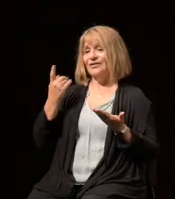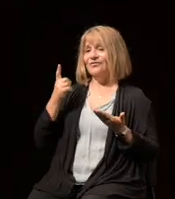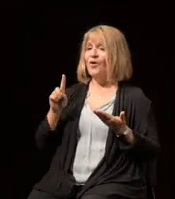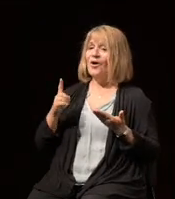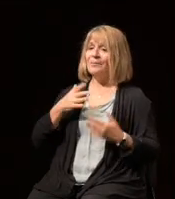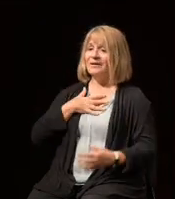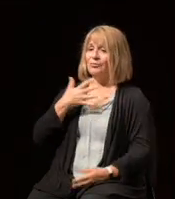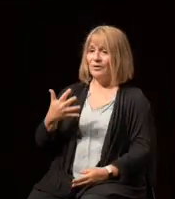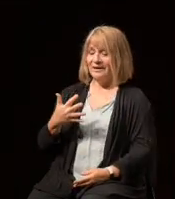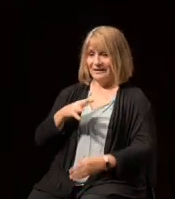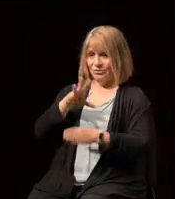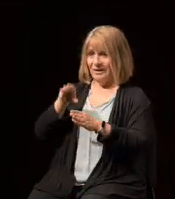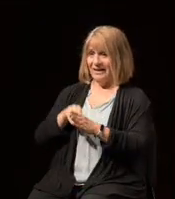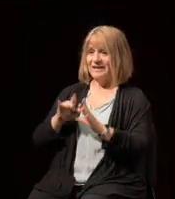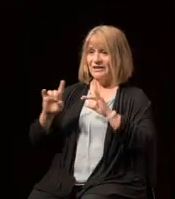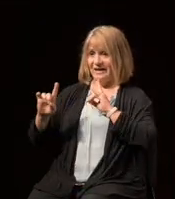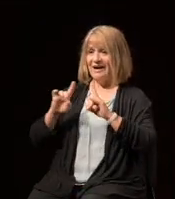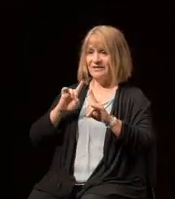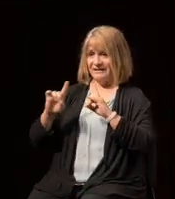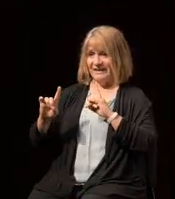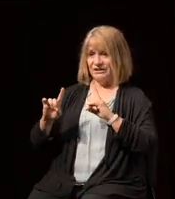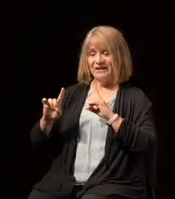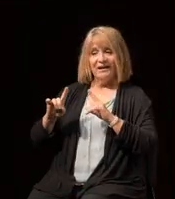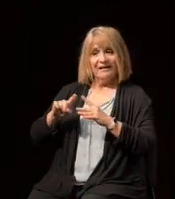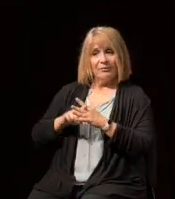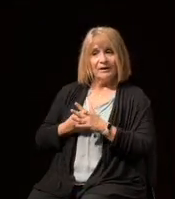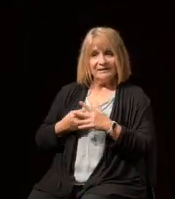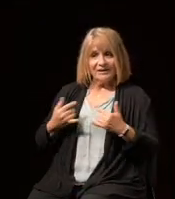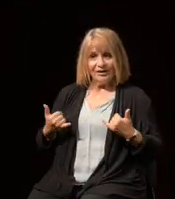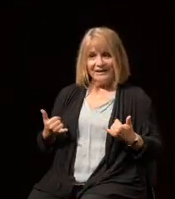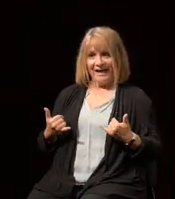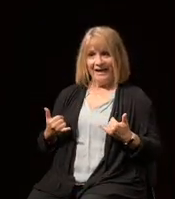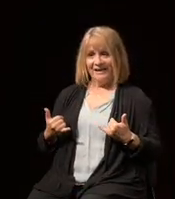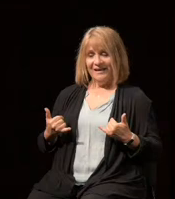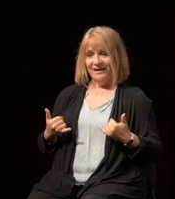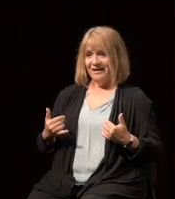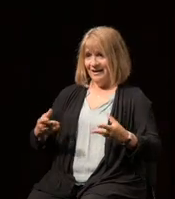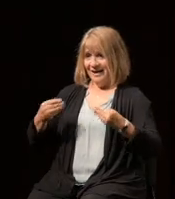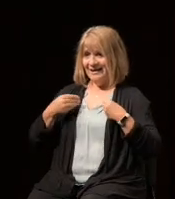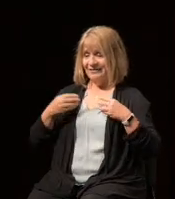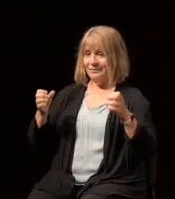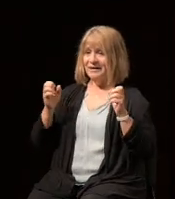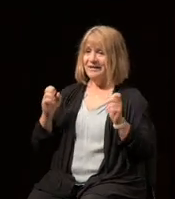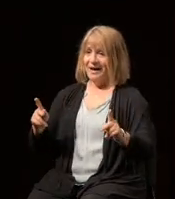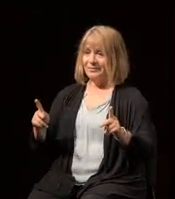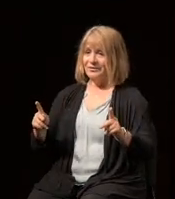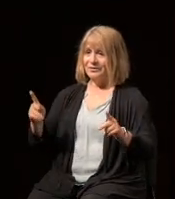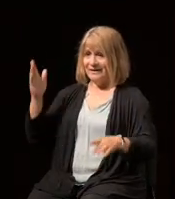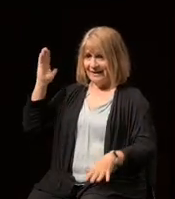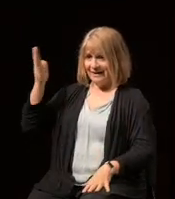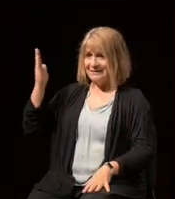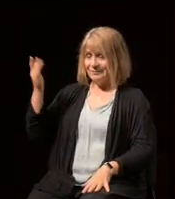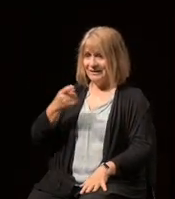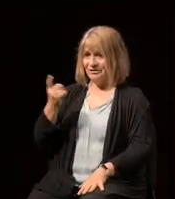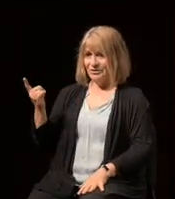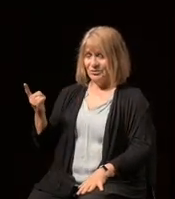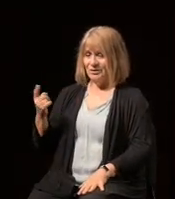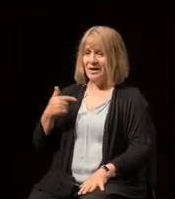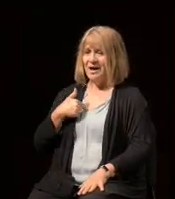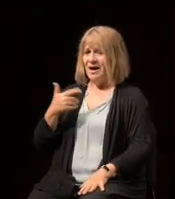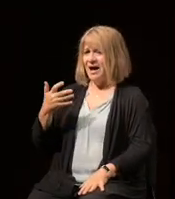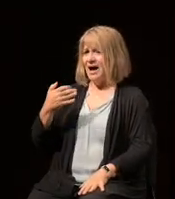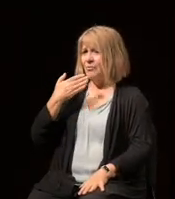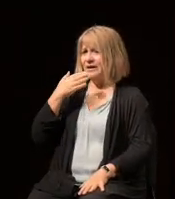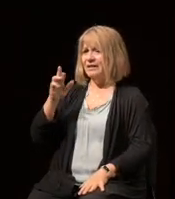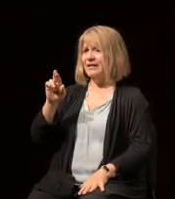to engage in the conversations that we'll engage in today, and giving me the opportunity to speak to you. I want to thank